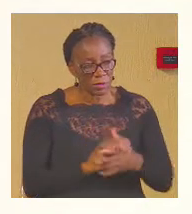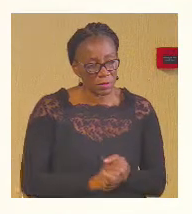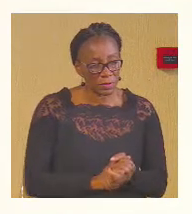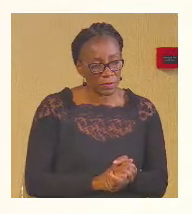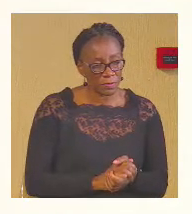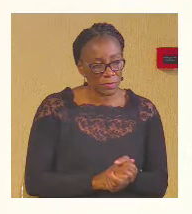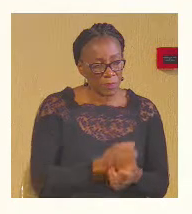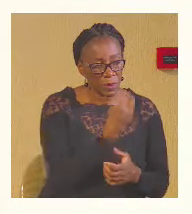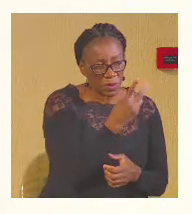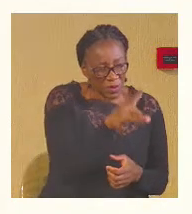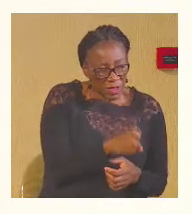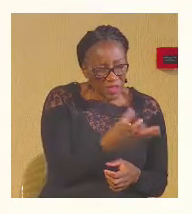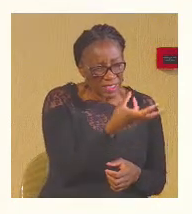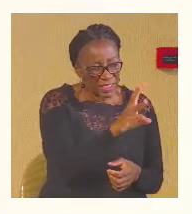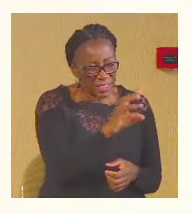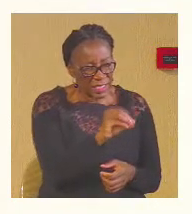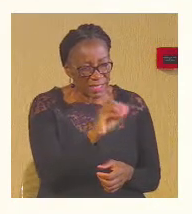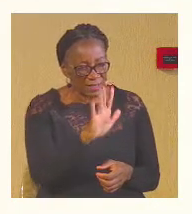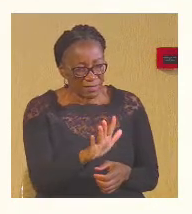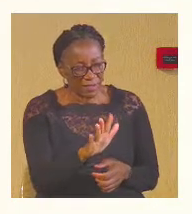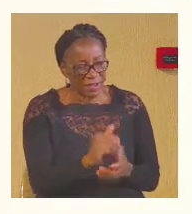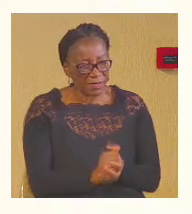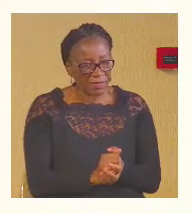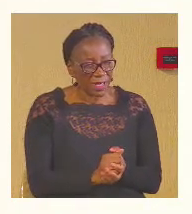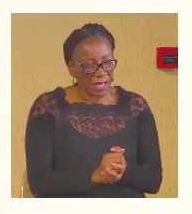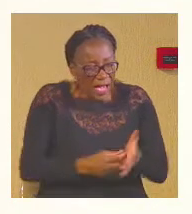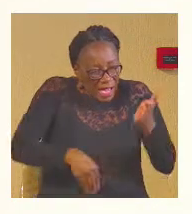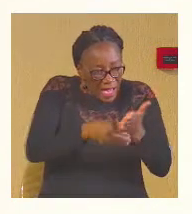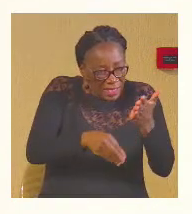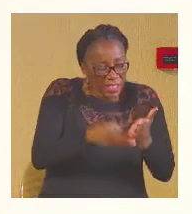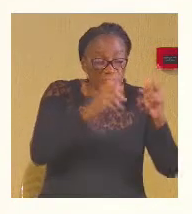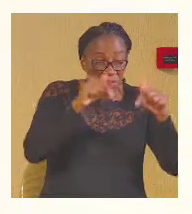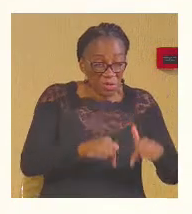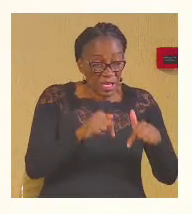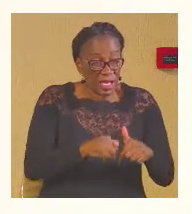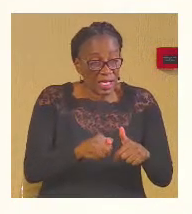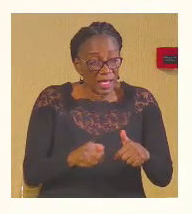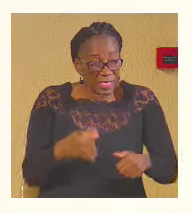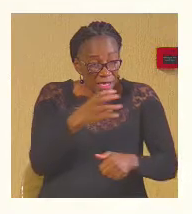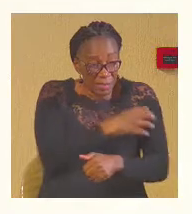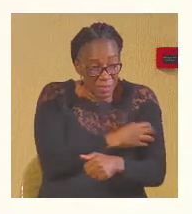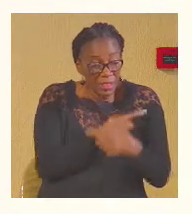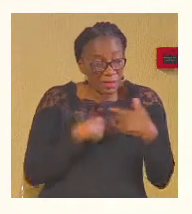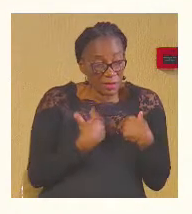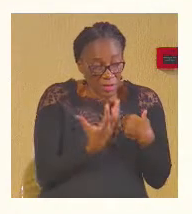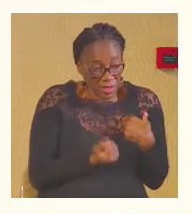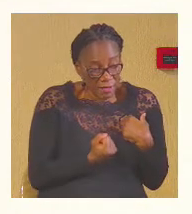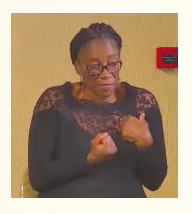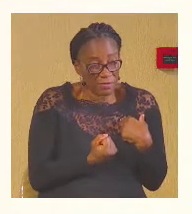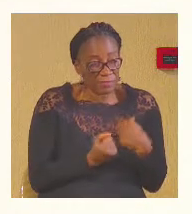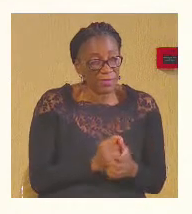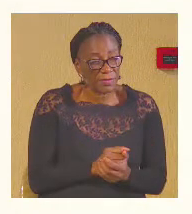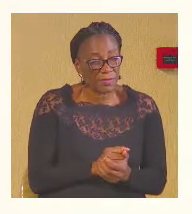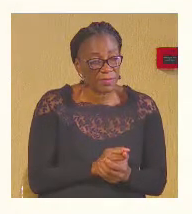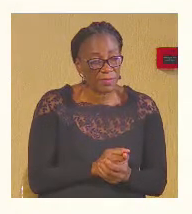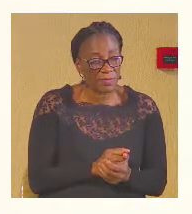2,605 that I'm talking about, this is additional to the existing capacity within the ministry. And again, we are also saying